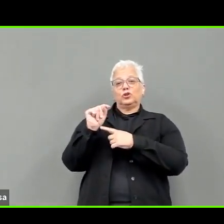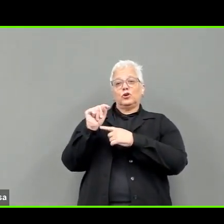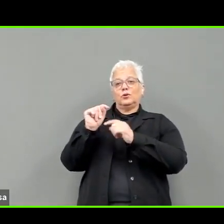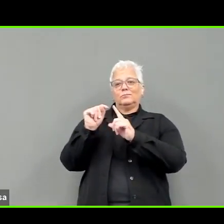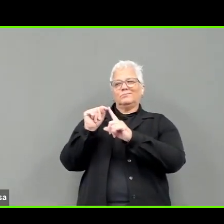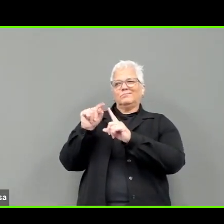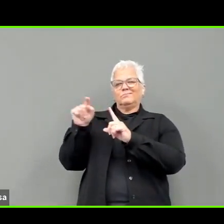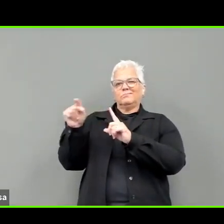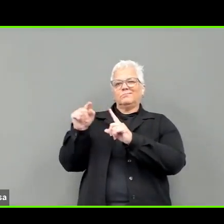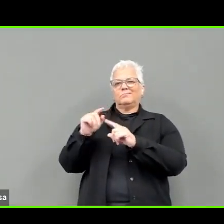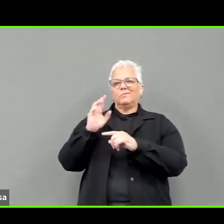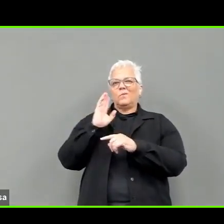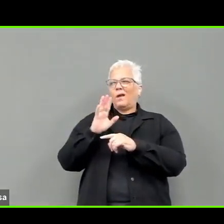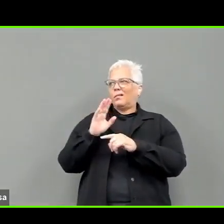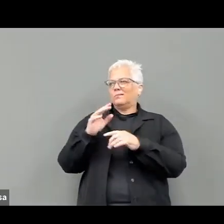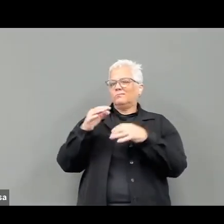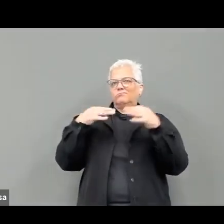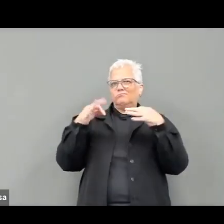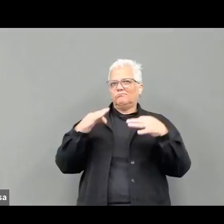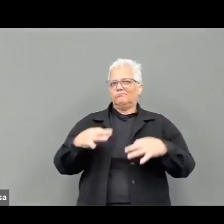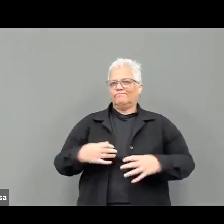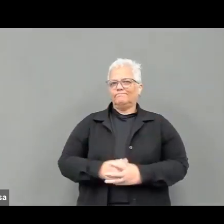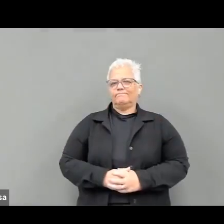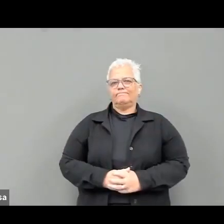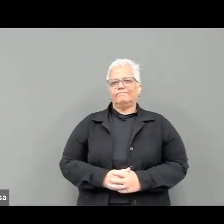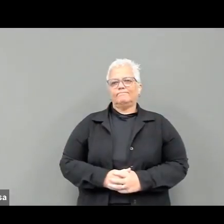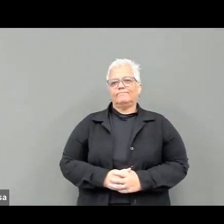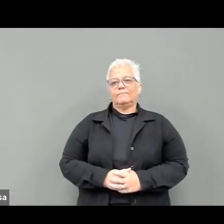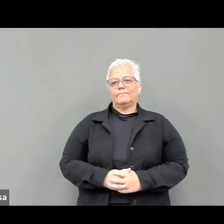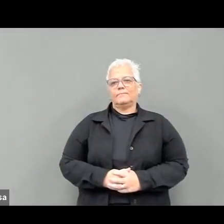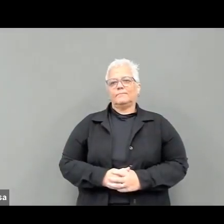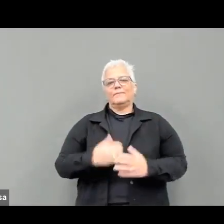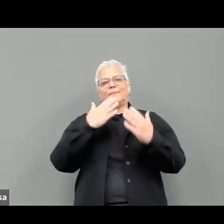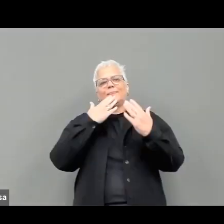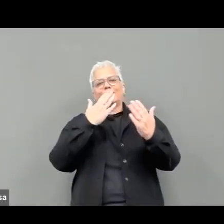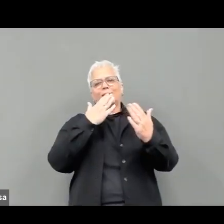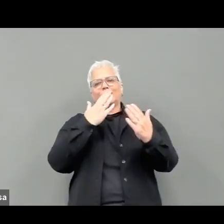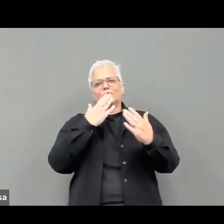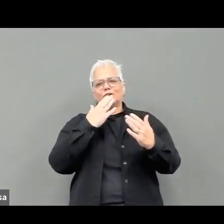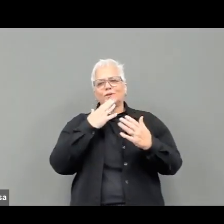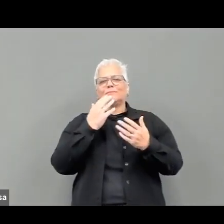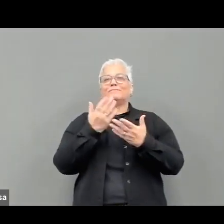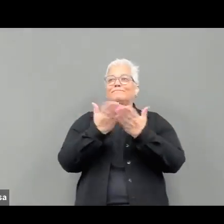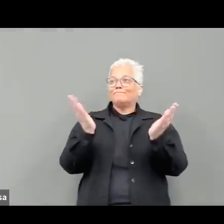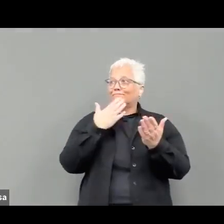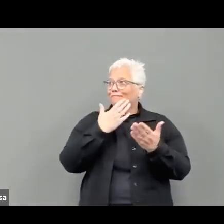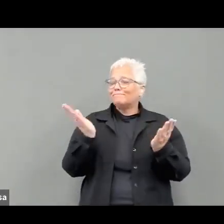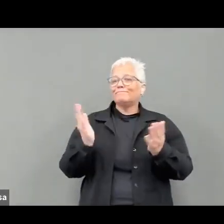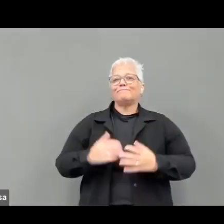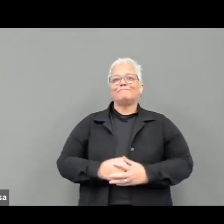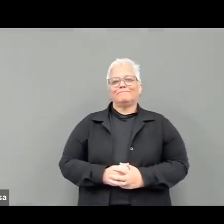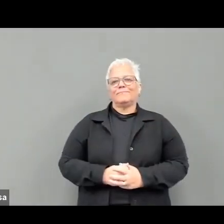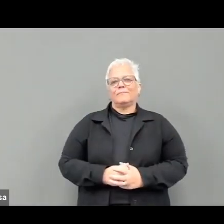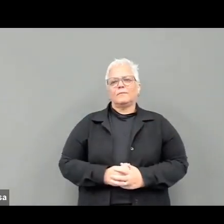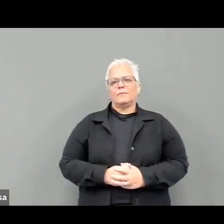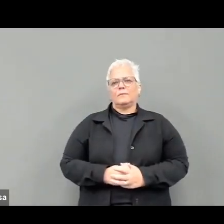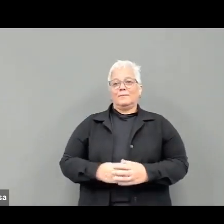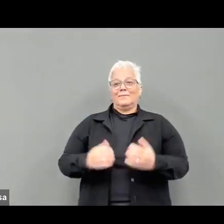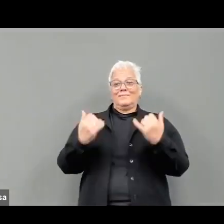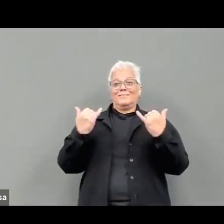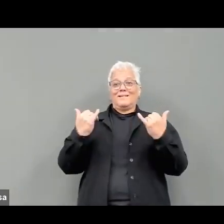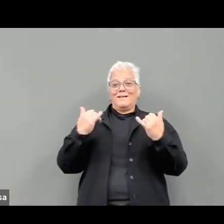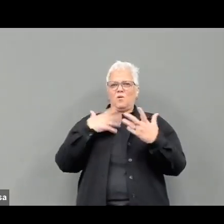Dr. Dart, you have the floor. Thank you, Brian, and good afternoon, everyone. Today, we are reporting an